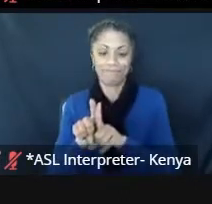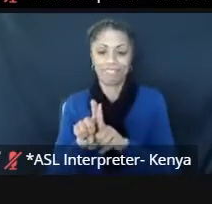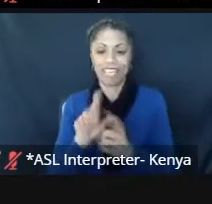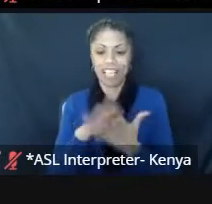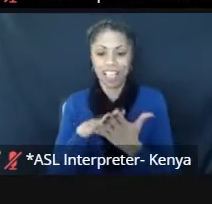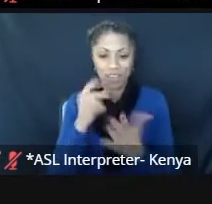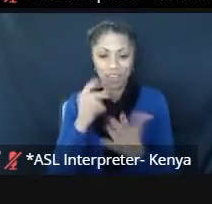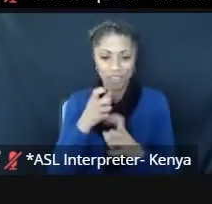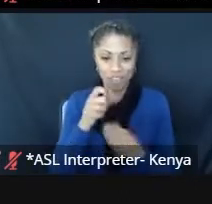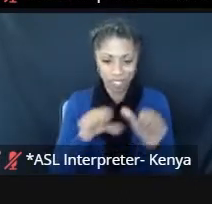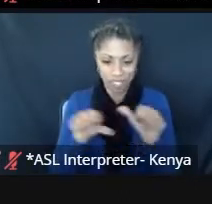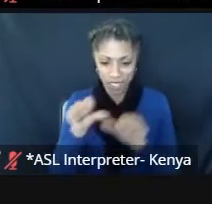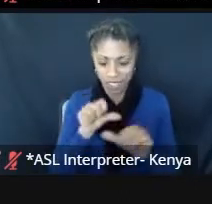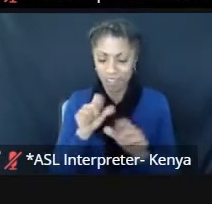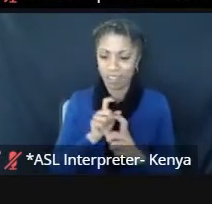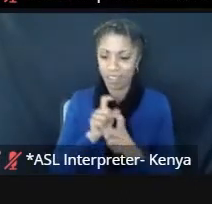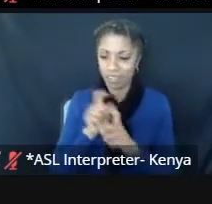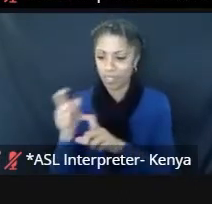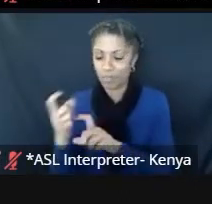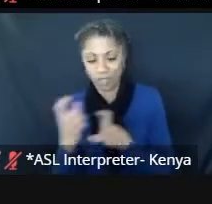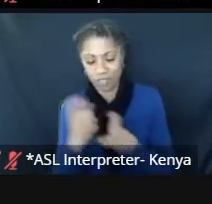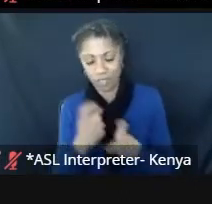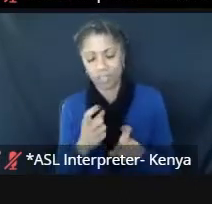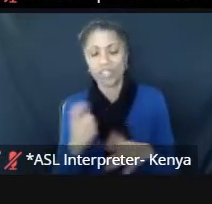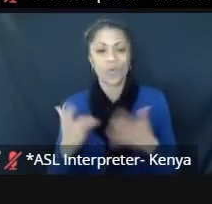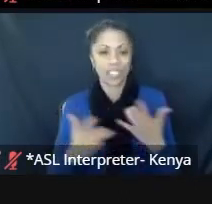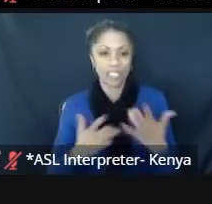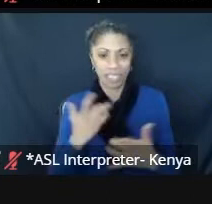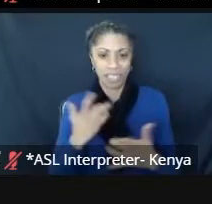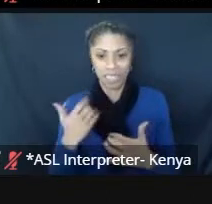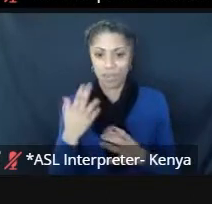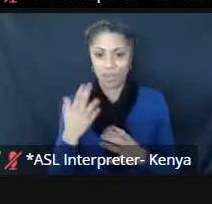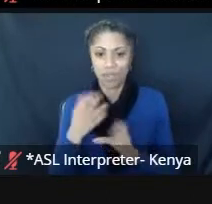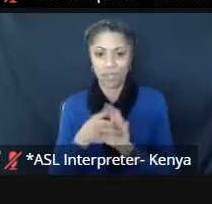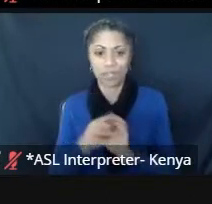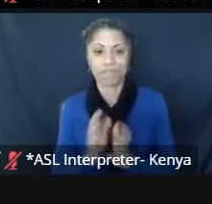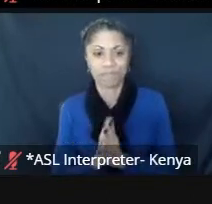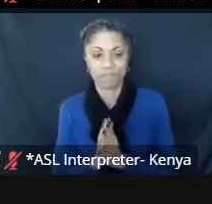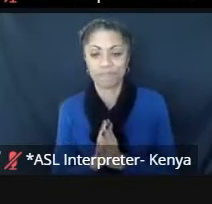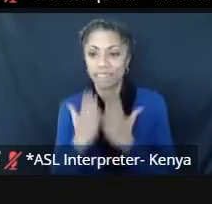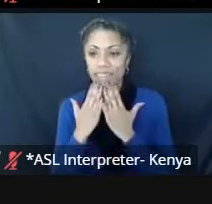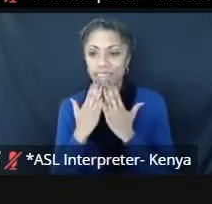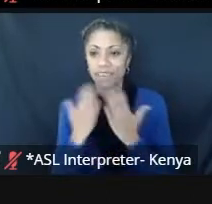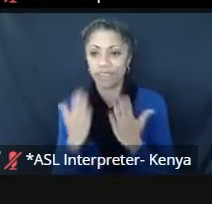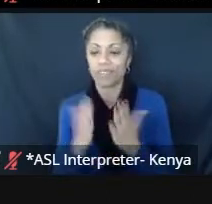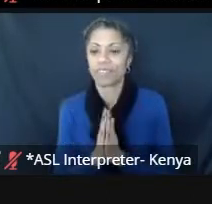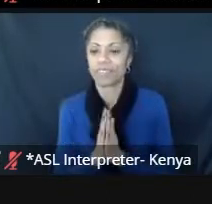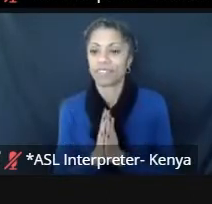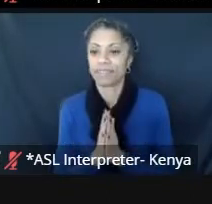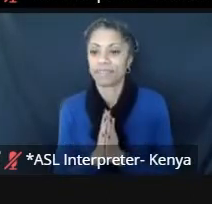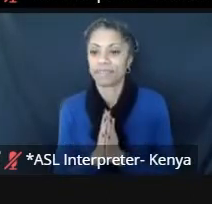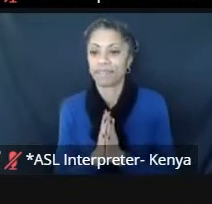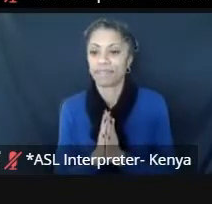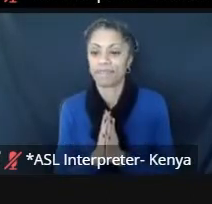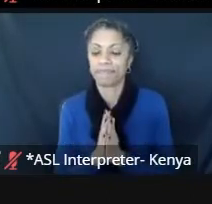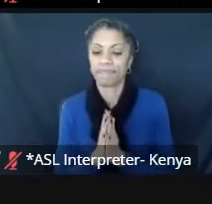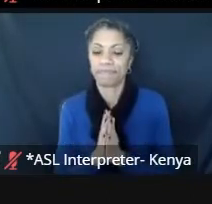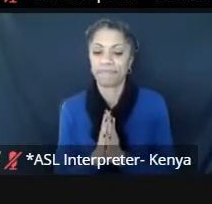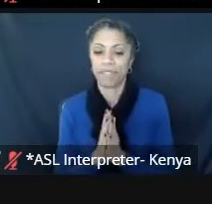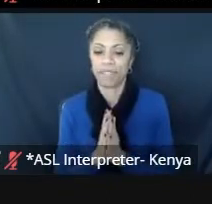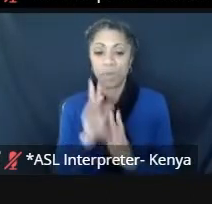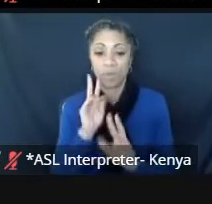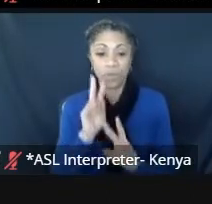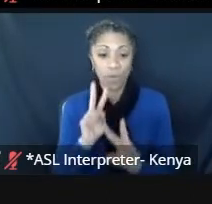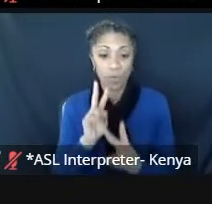them, contributing to them, and we're so excited to welcome them here today. Those who could make it, and we'll be looking forward to seeing